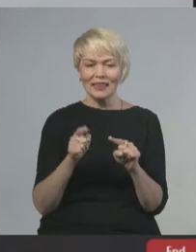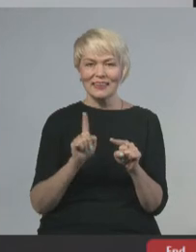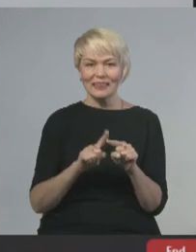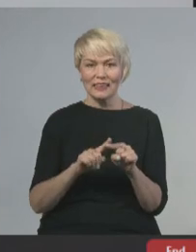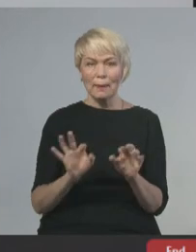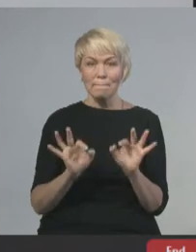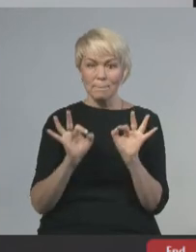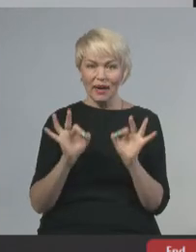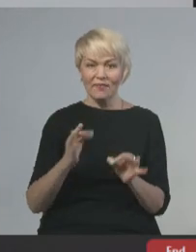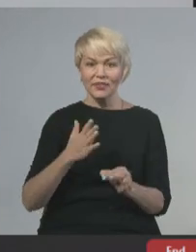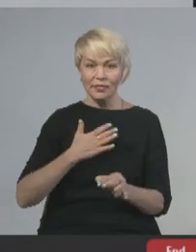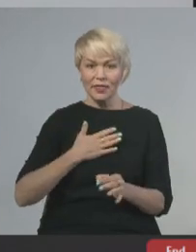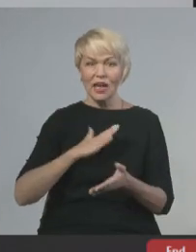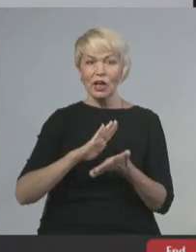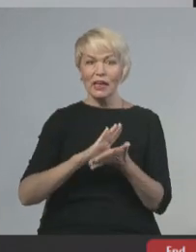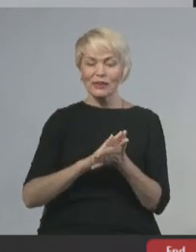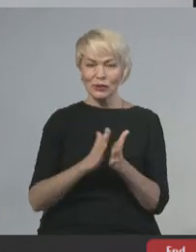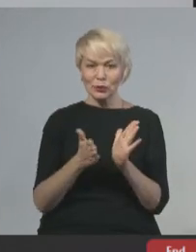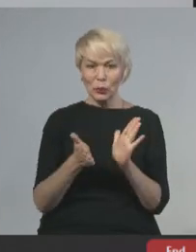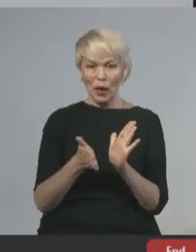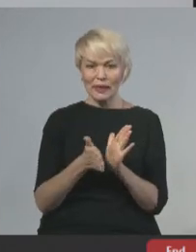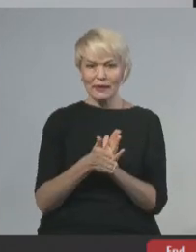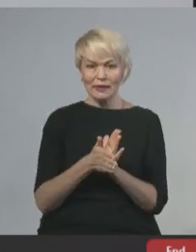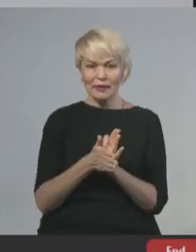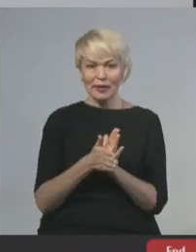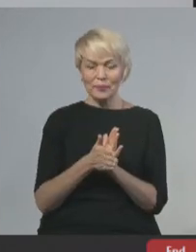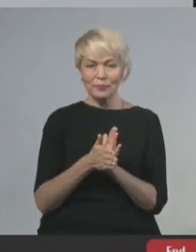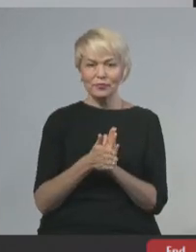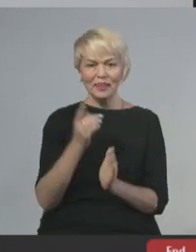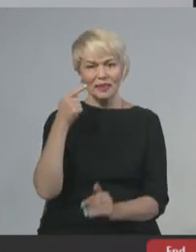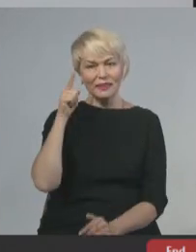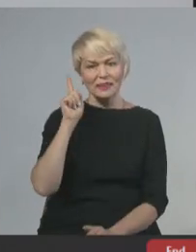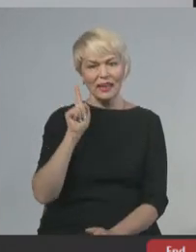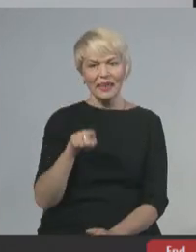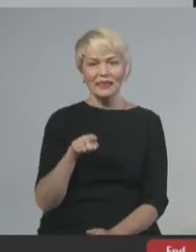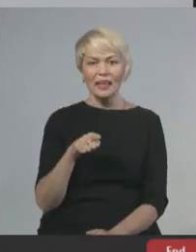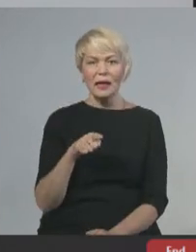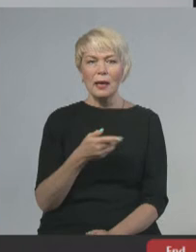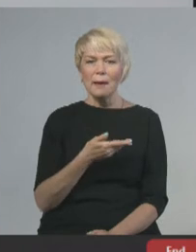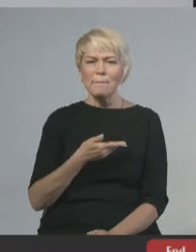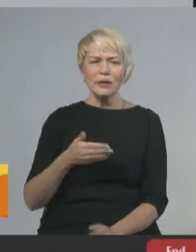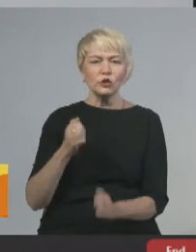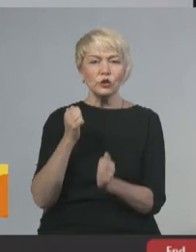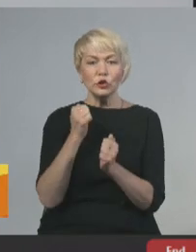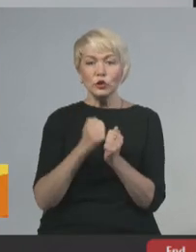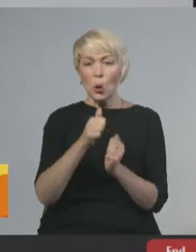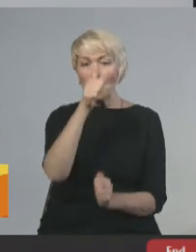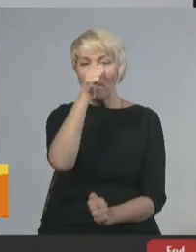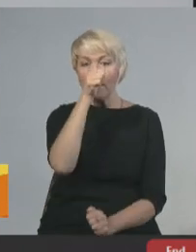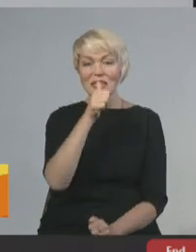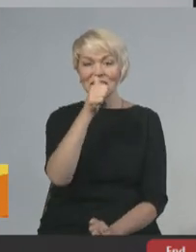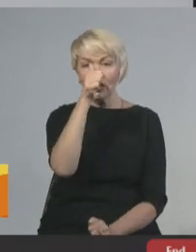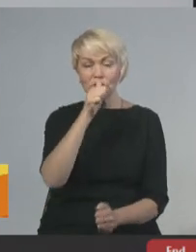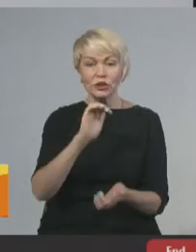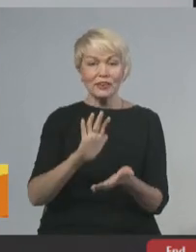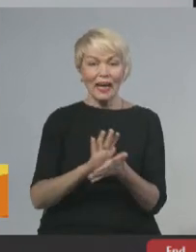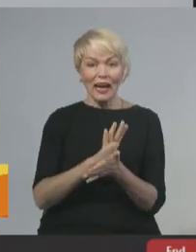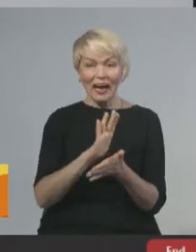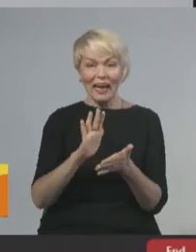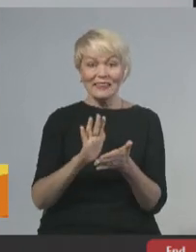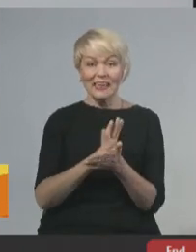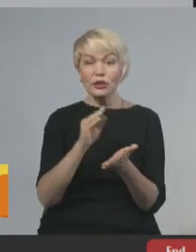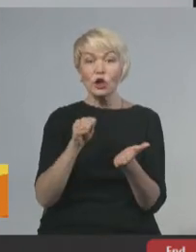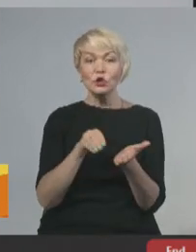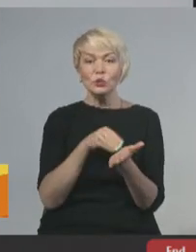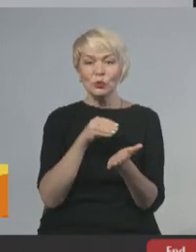situation is a bit specific because we're a monthly magazine we are in a way in slightly better and